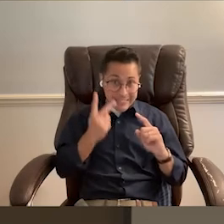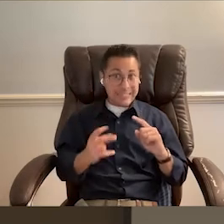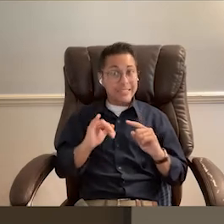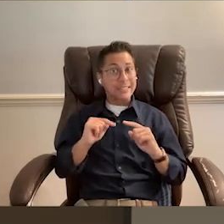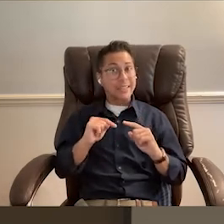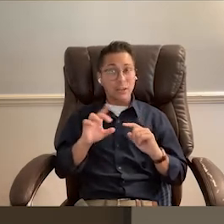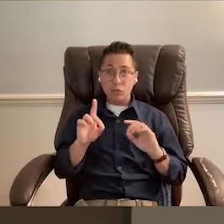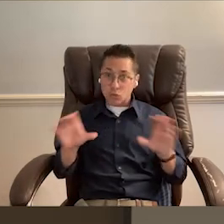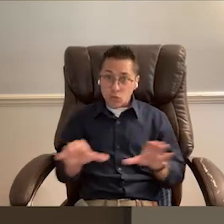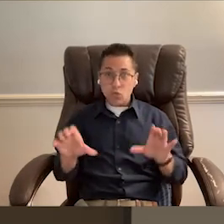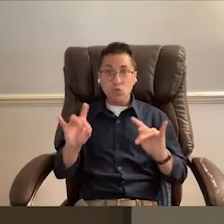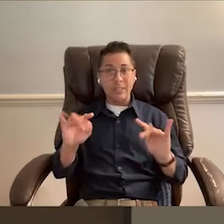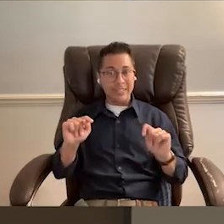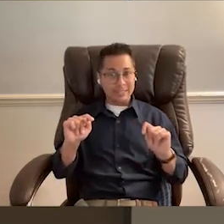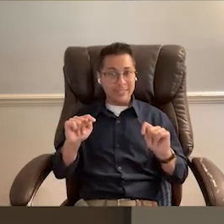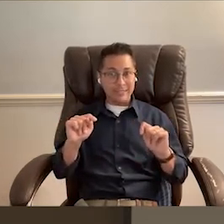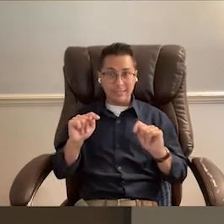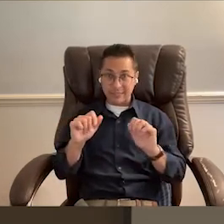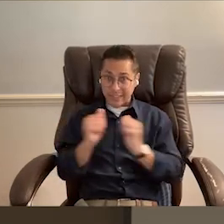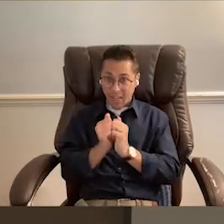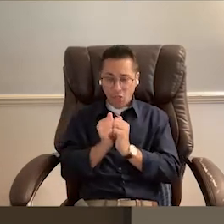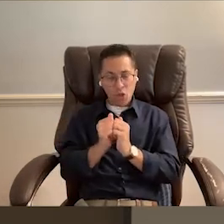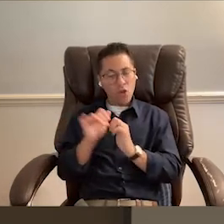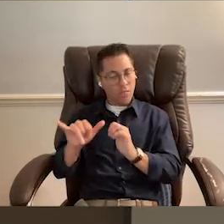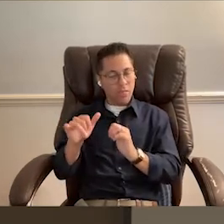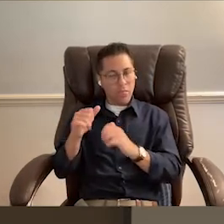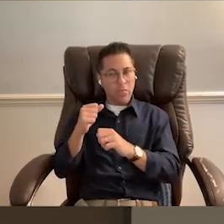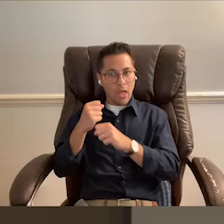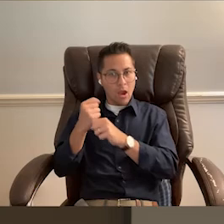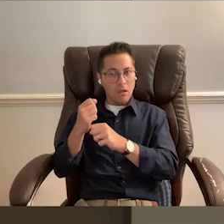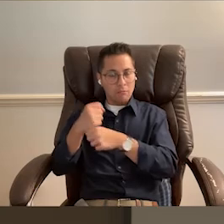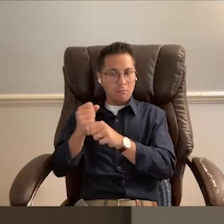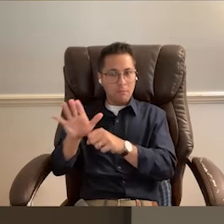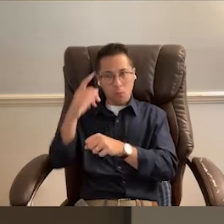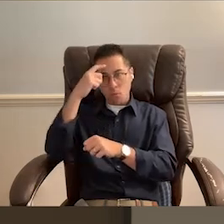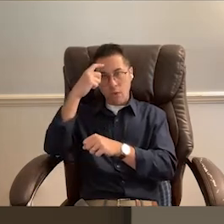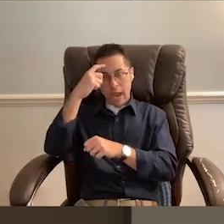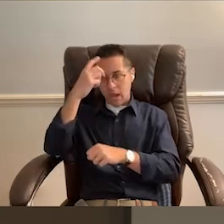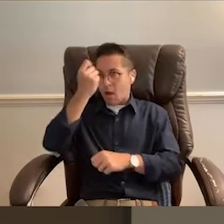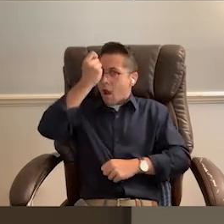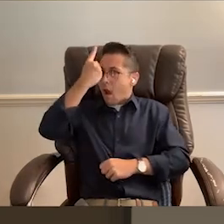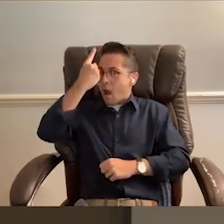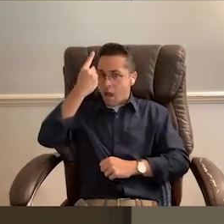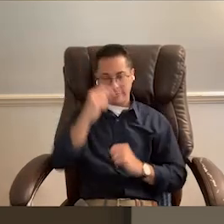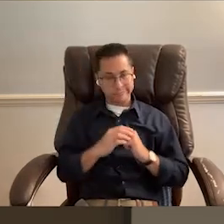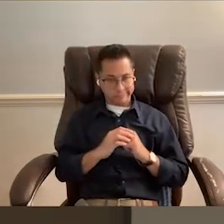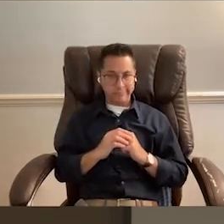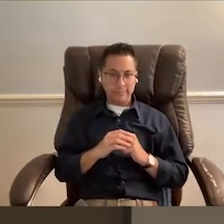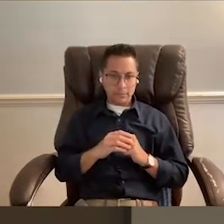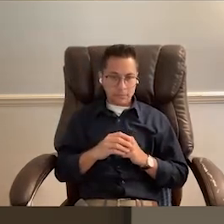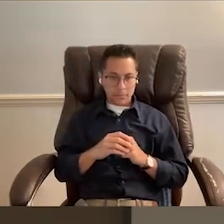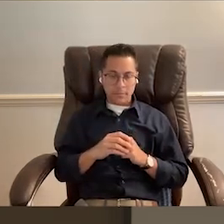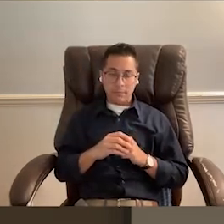this is not real. And so finally seeing it and doing it together, let her